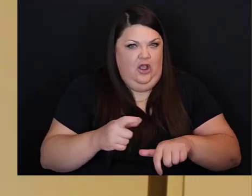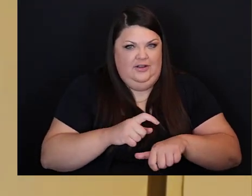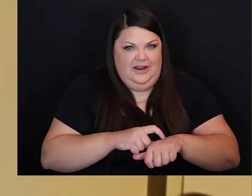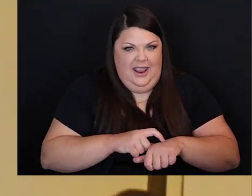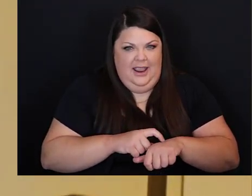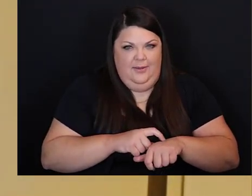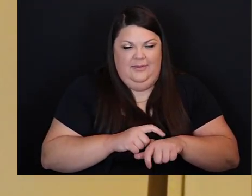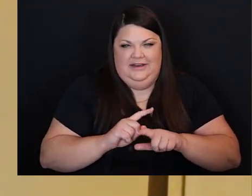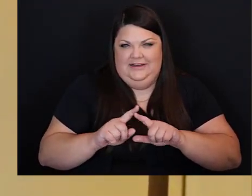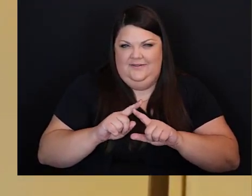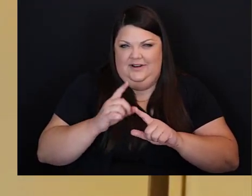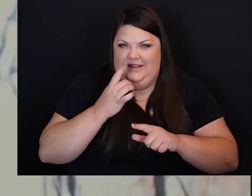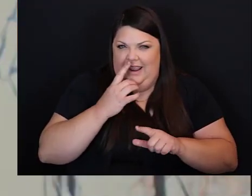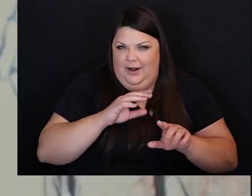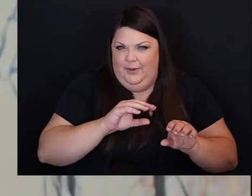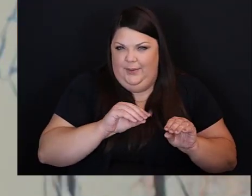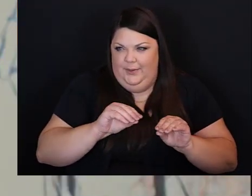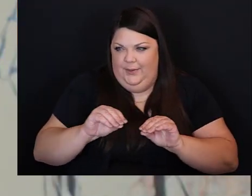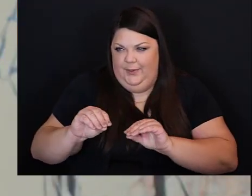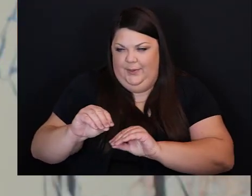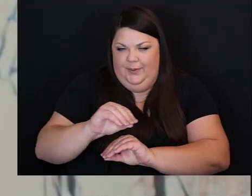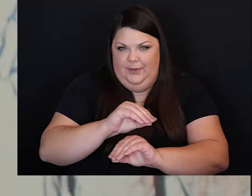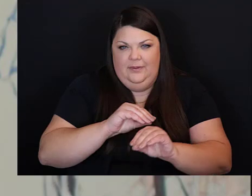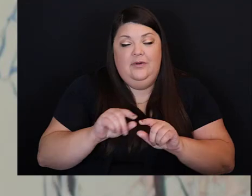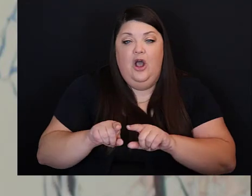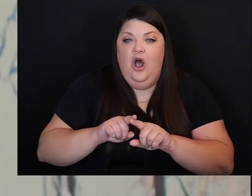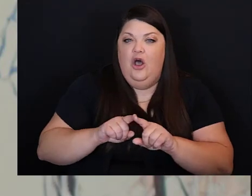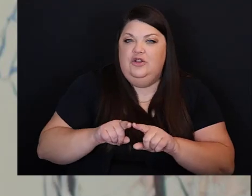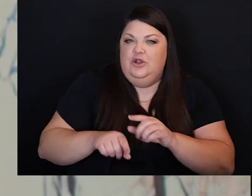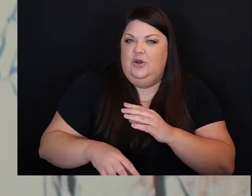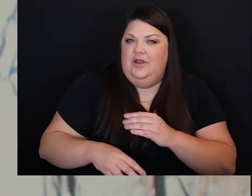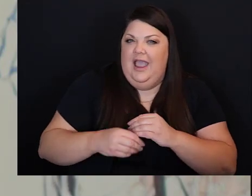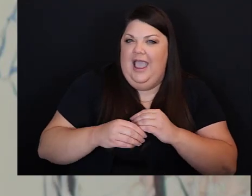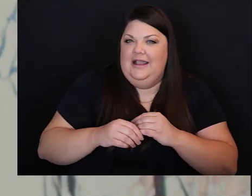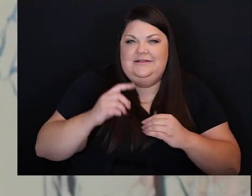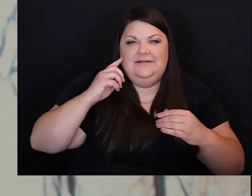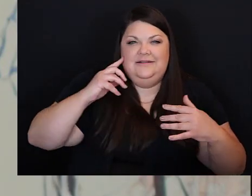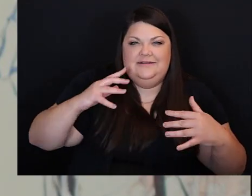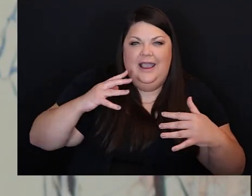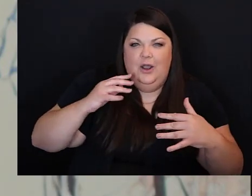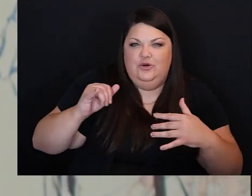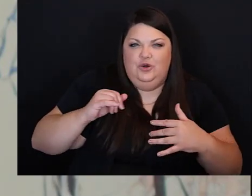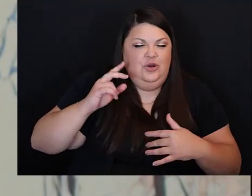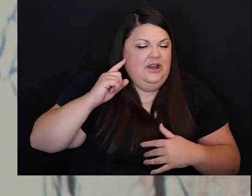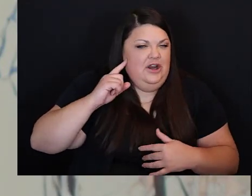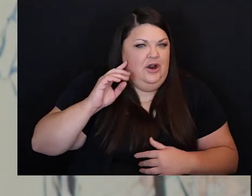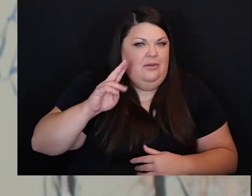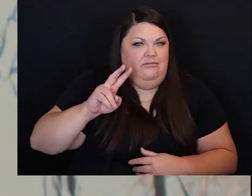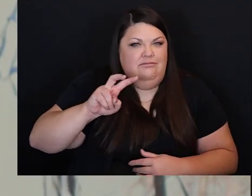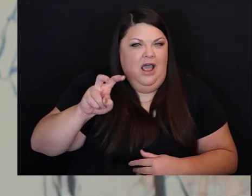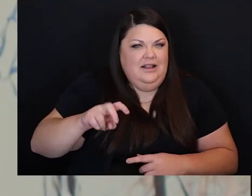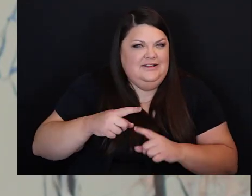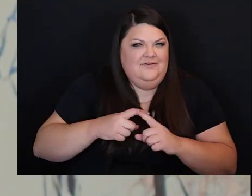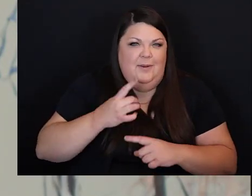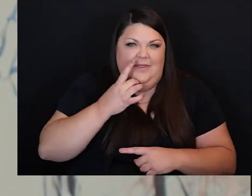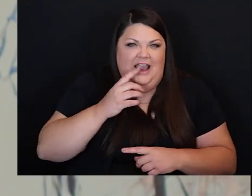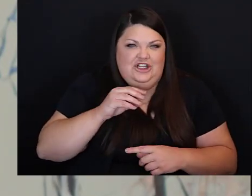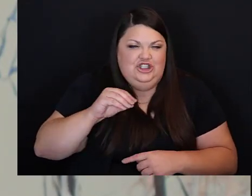incredible thing. It also adds this sonic element. Yes. The buzz and drone of that